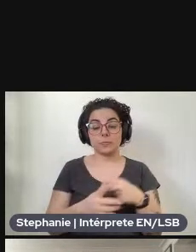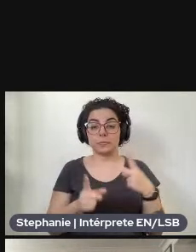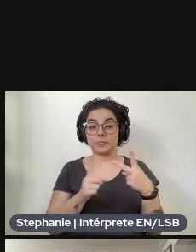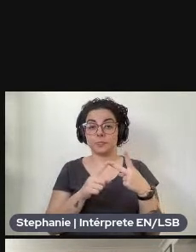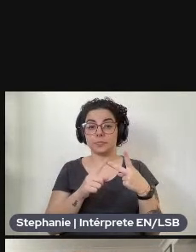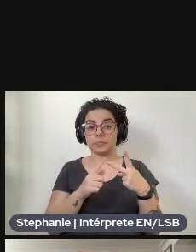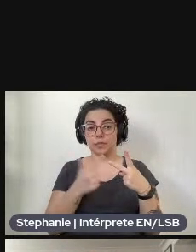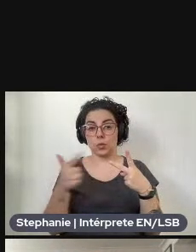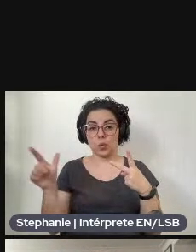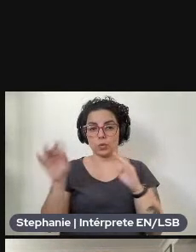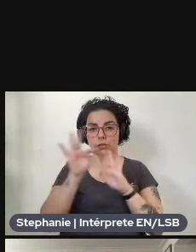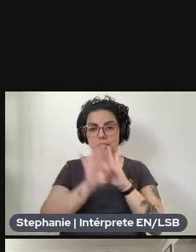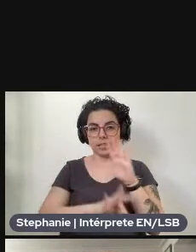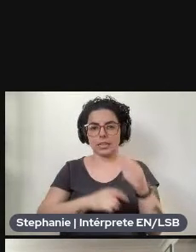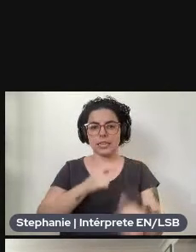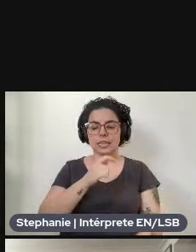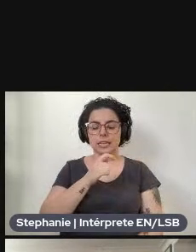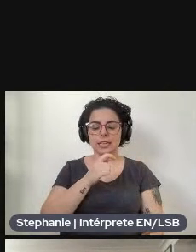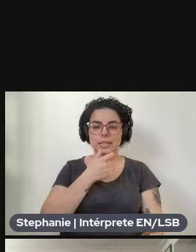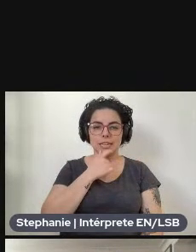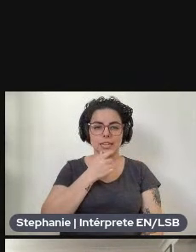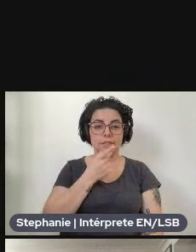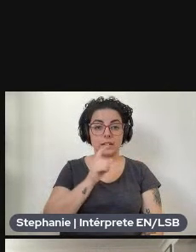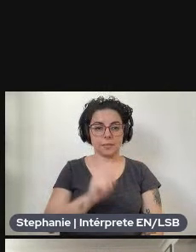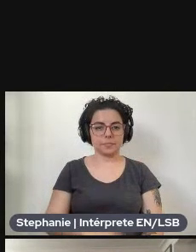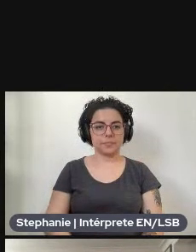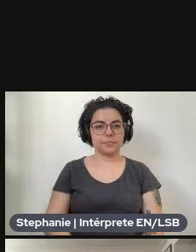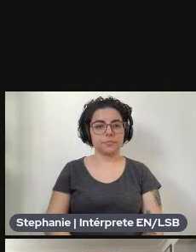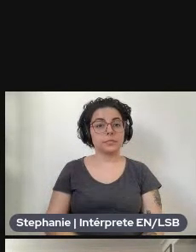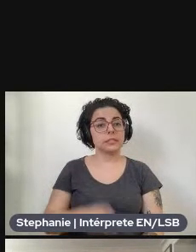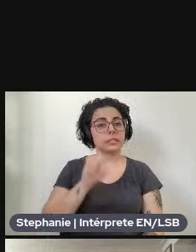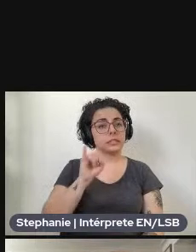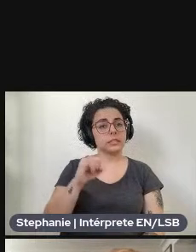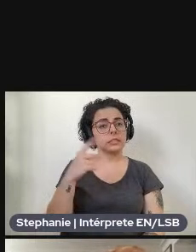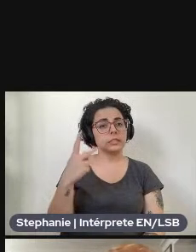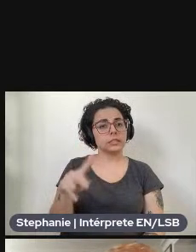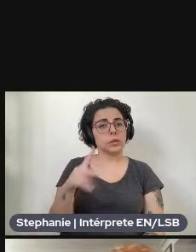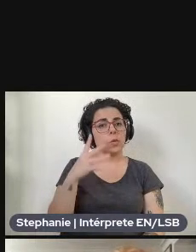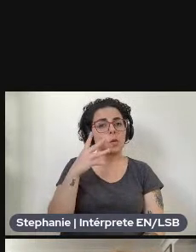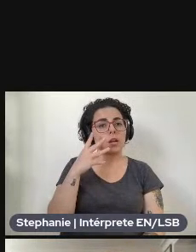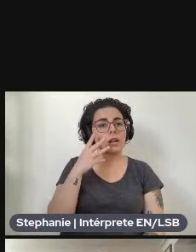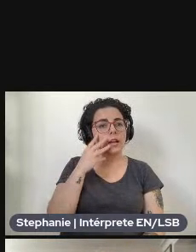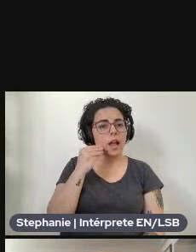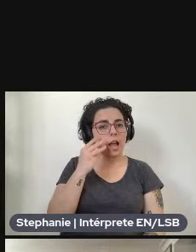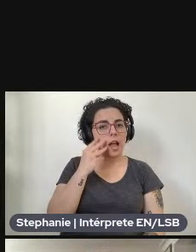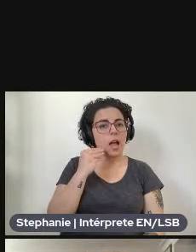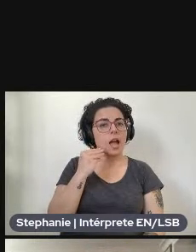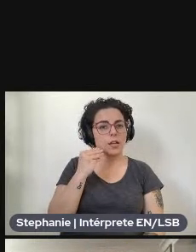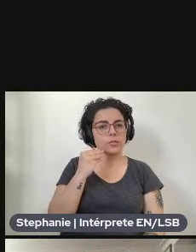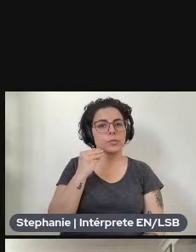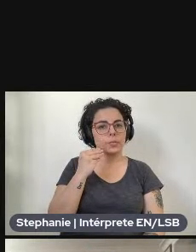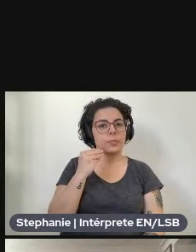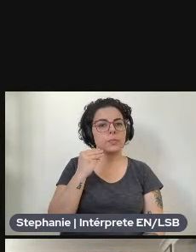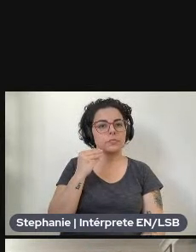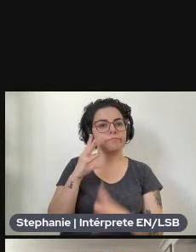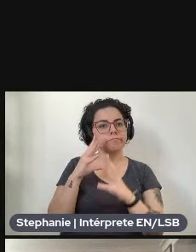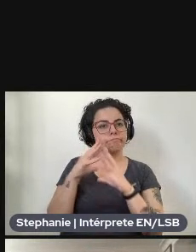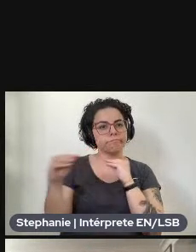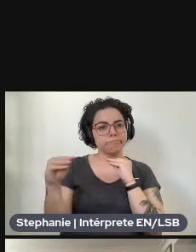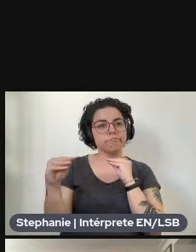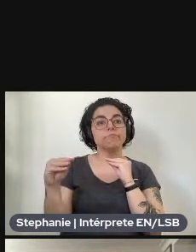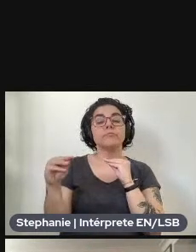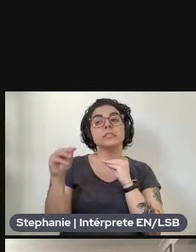que se lê assim: If your cat strays, you will have a better chance of getting it back if it can